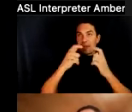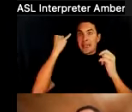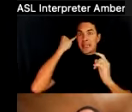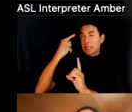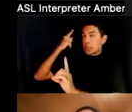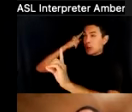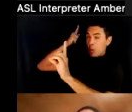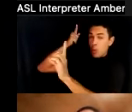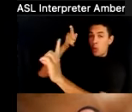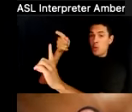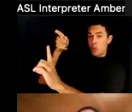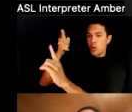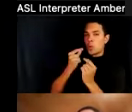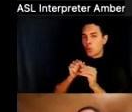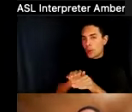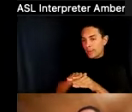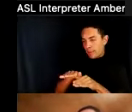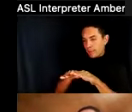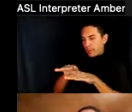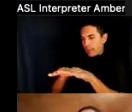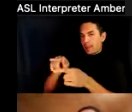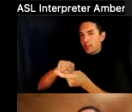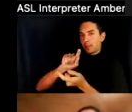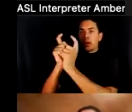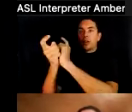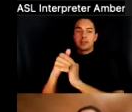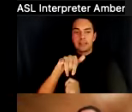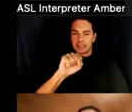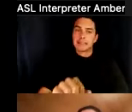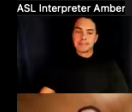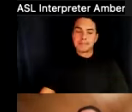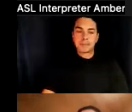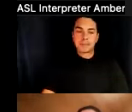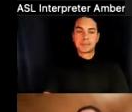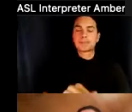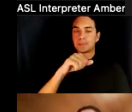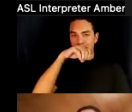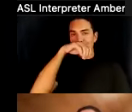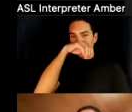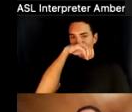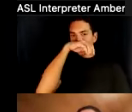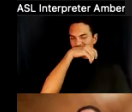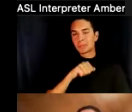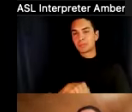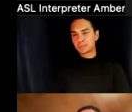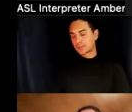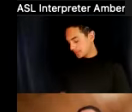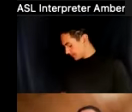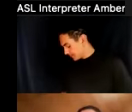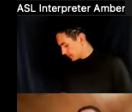help initiate that change. Absolutely. Yep. I agree with that too. That's so important.